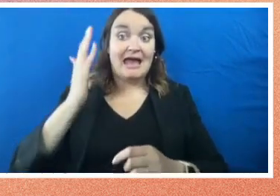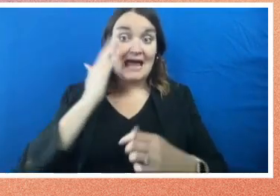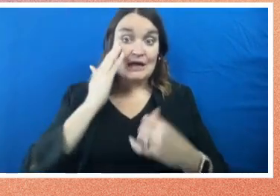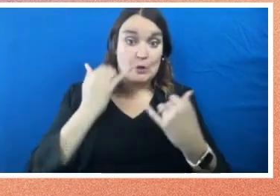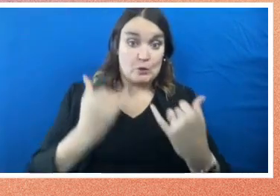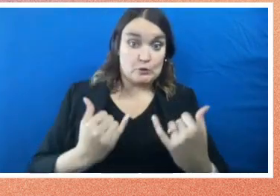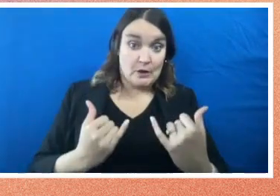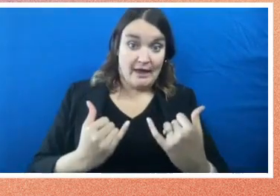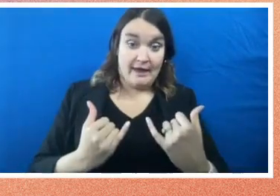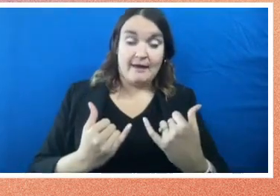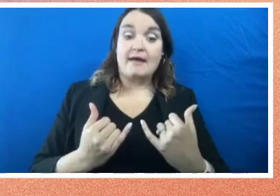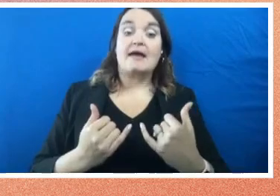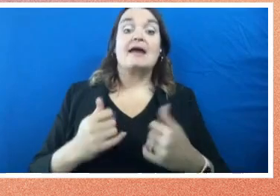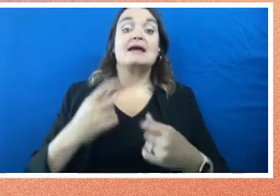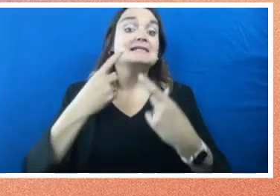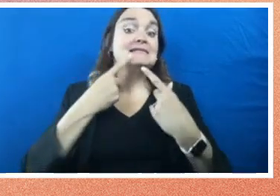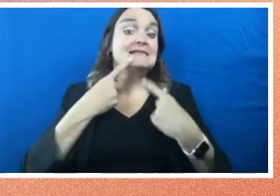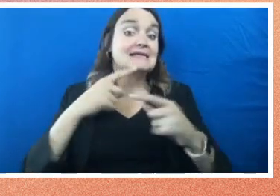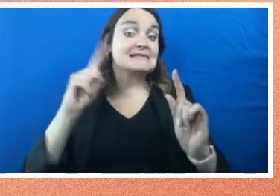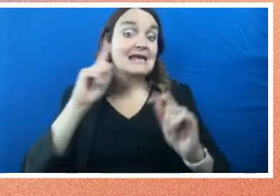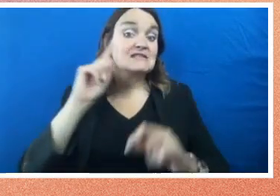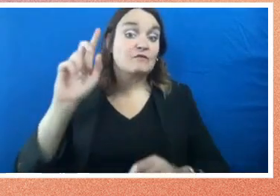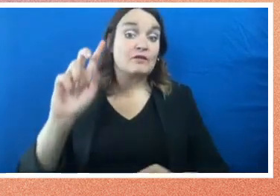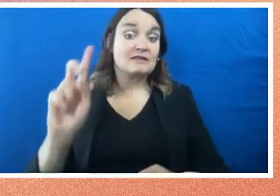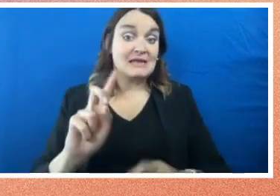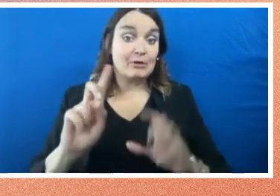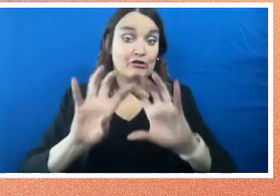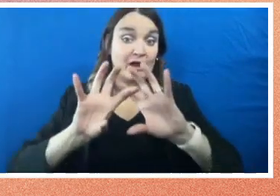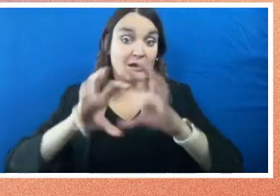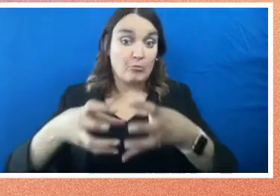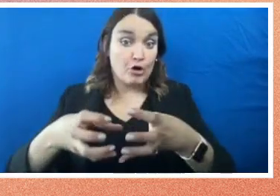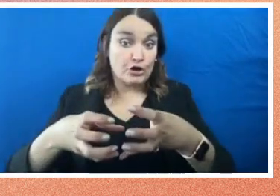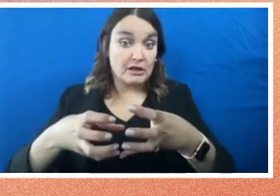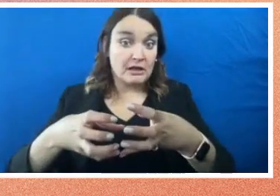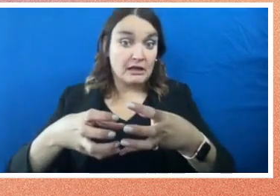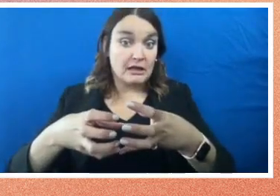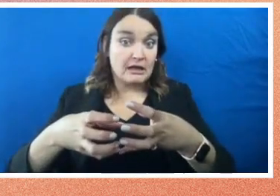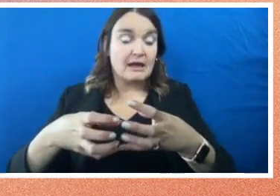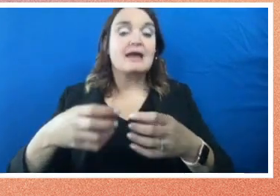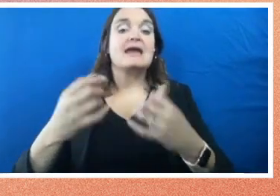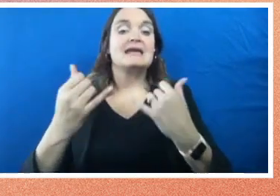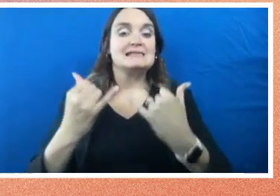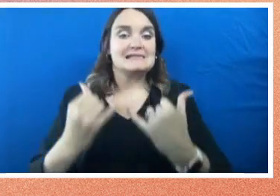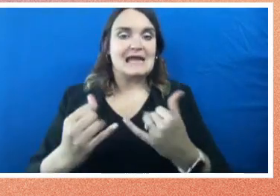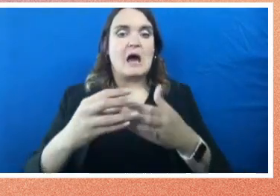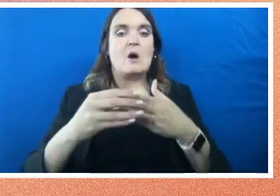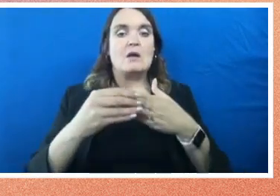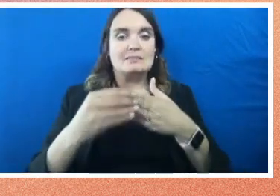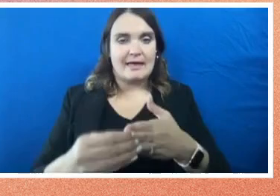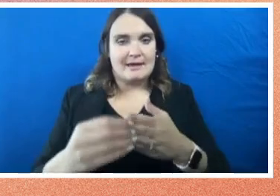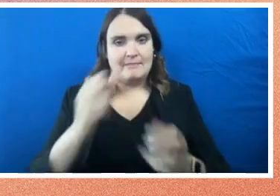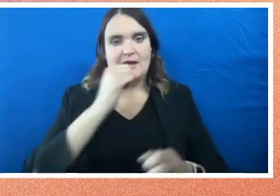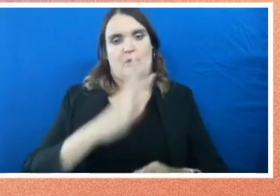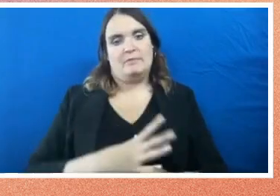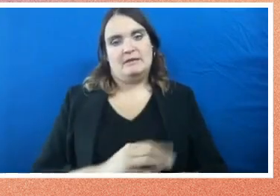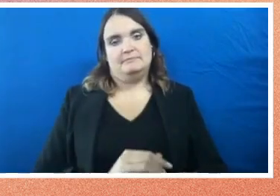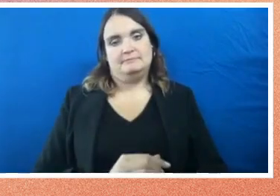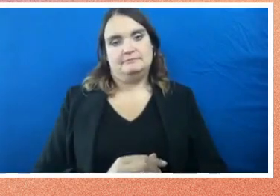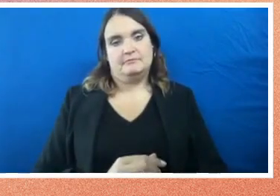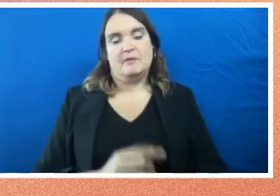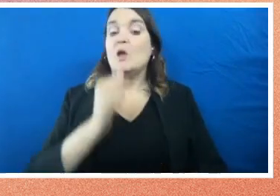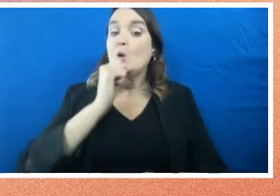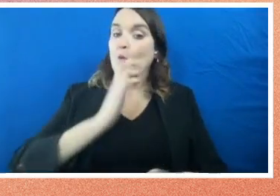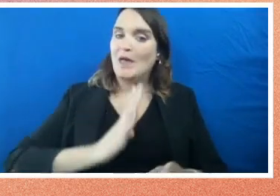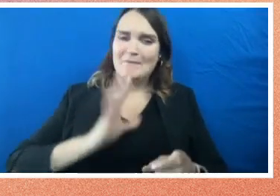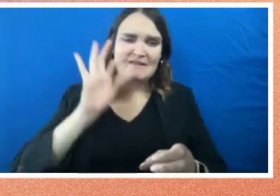the success of the Democratic Party was being driven by women. Women voters were